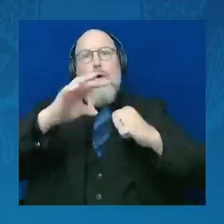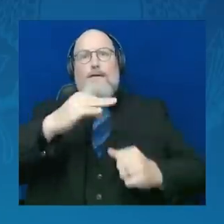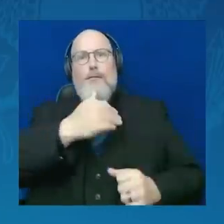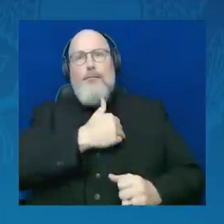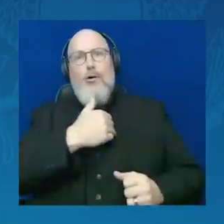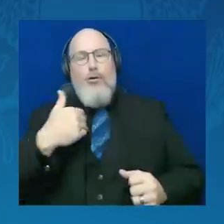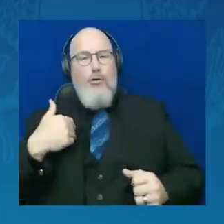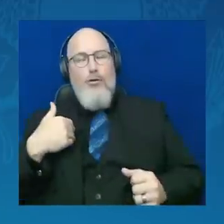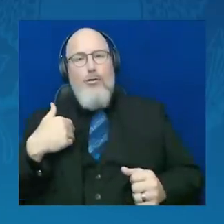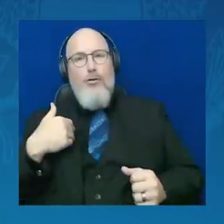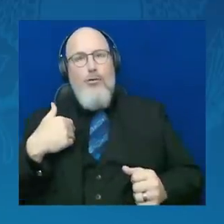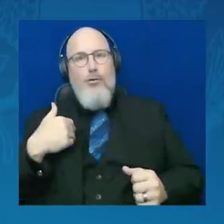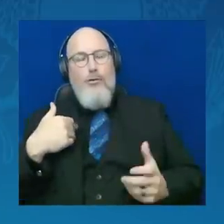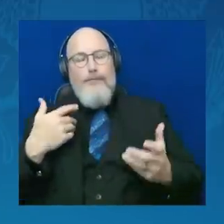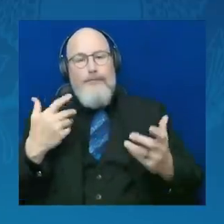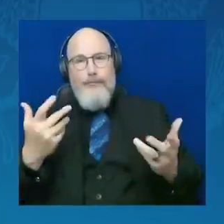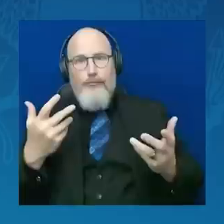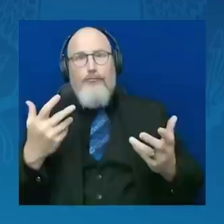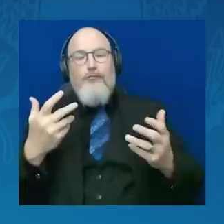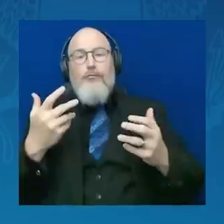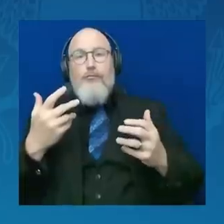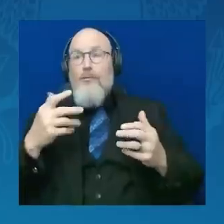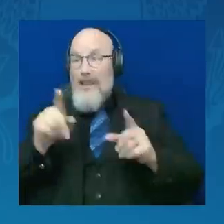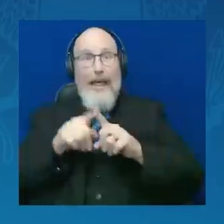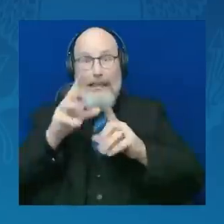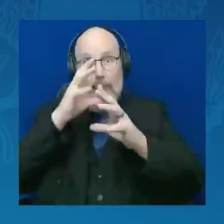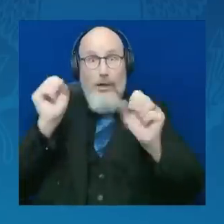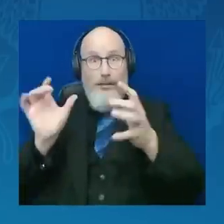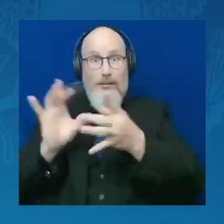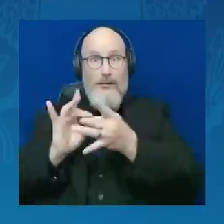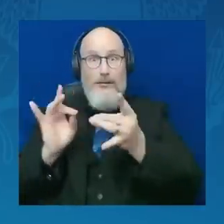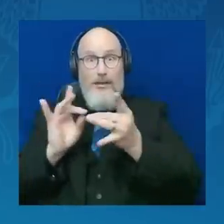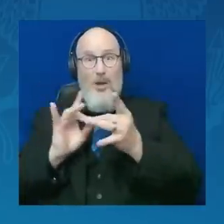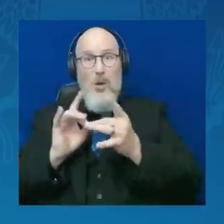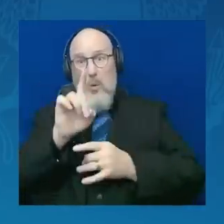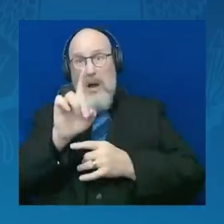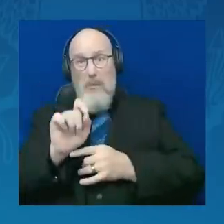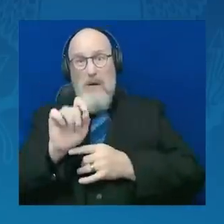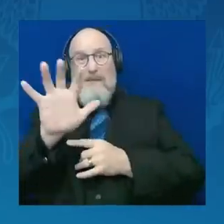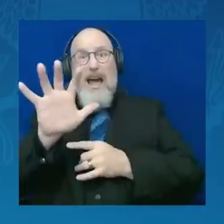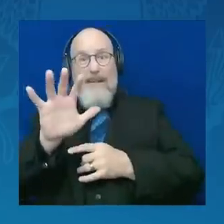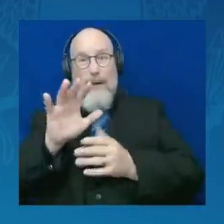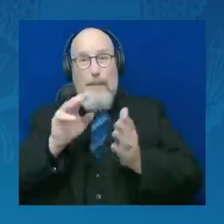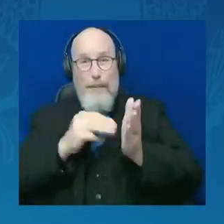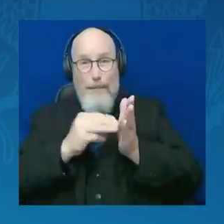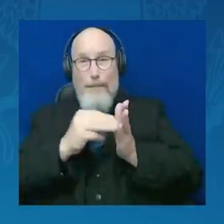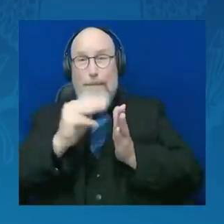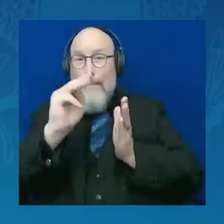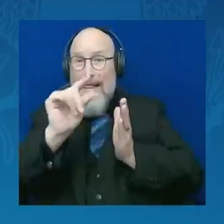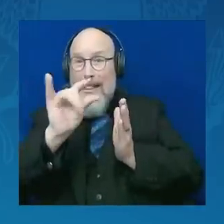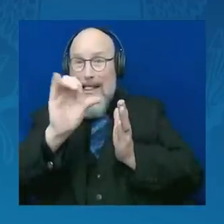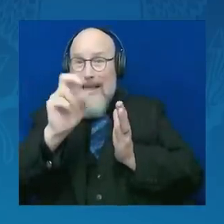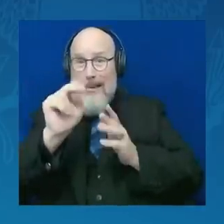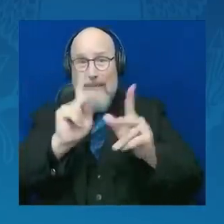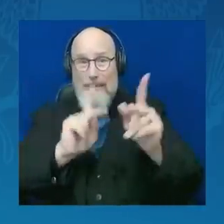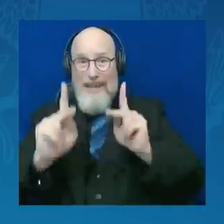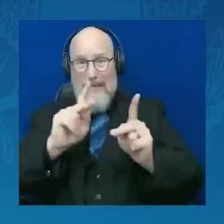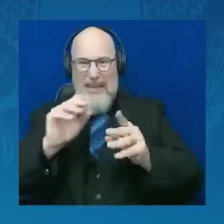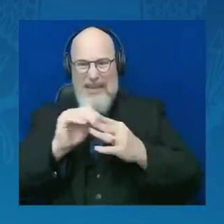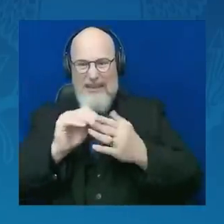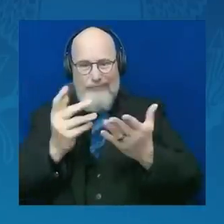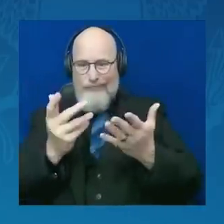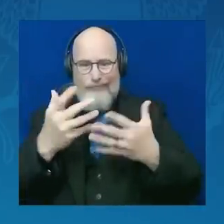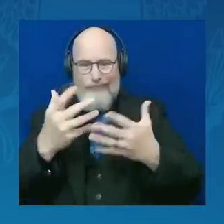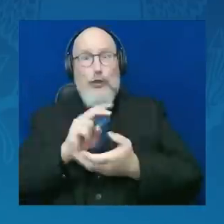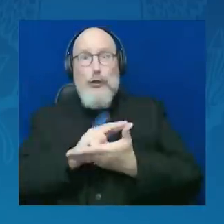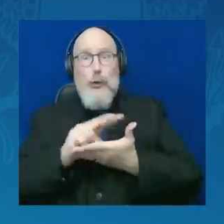look at, as the President said, over 1.5 million people coming within 2 weeks virtually.